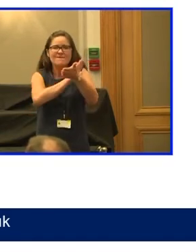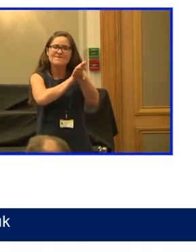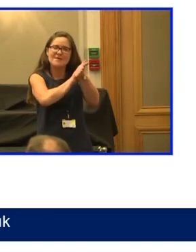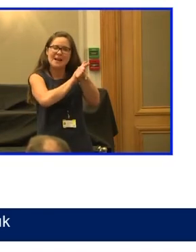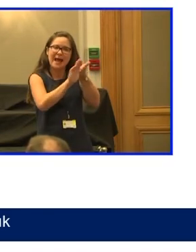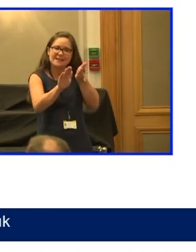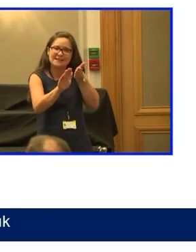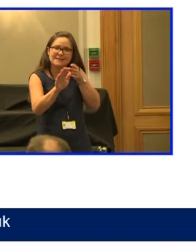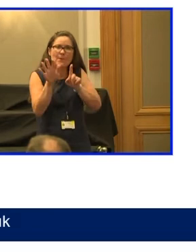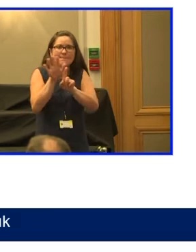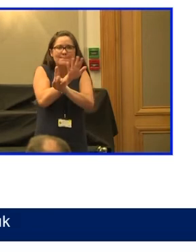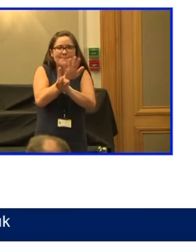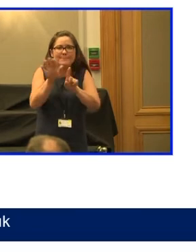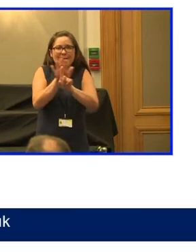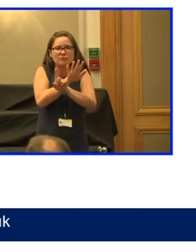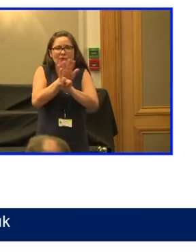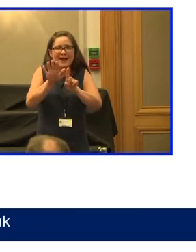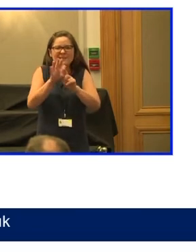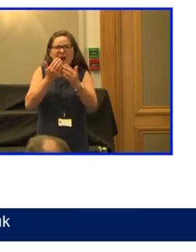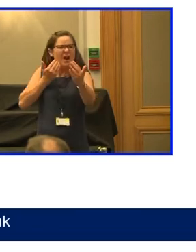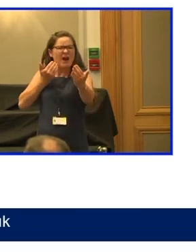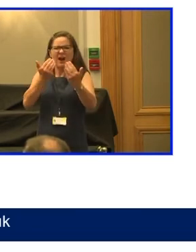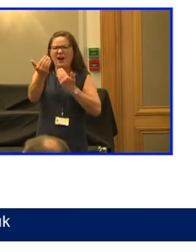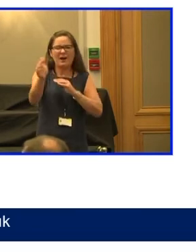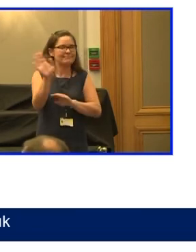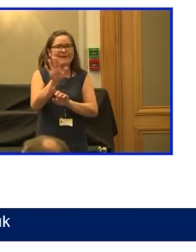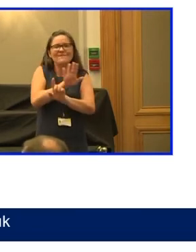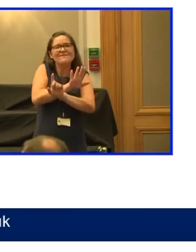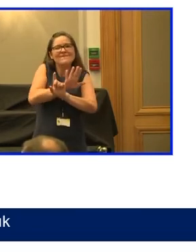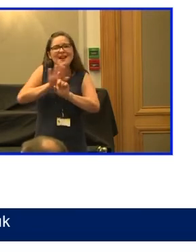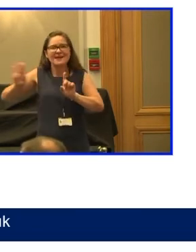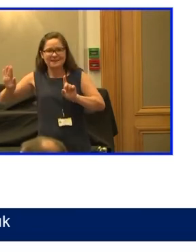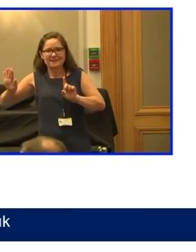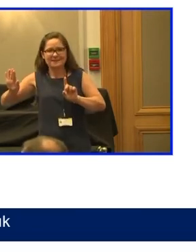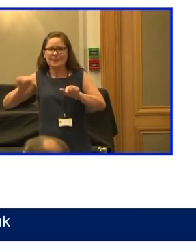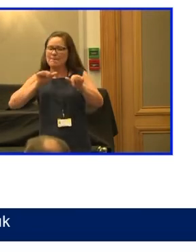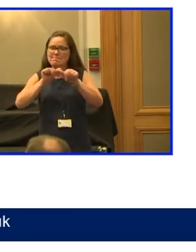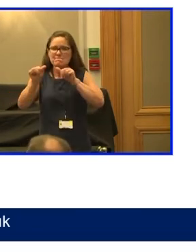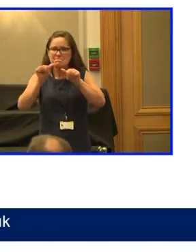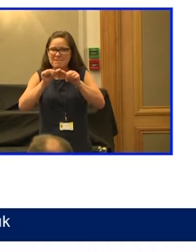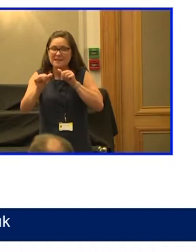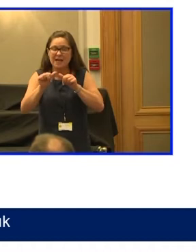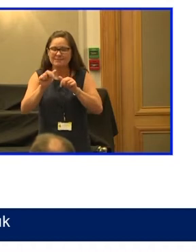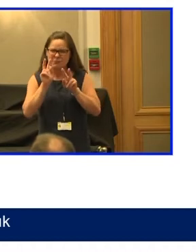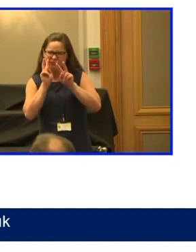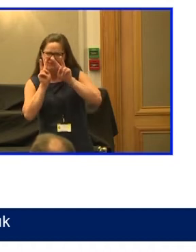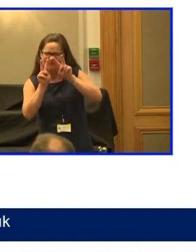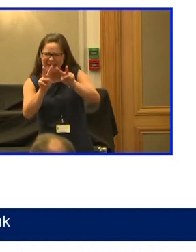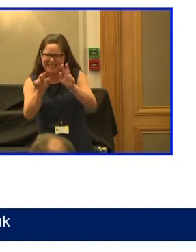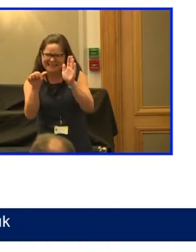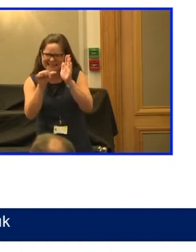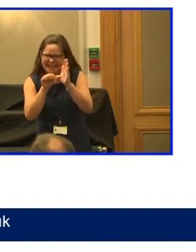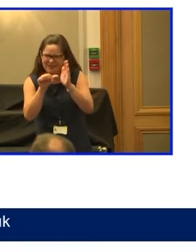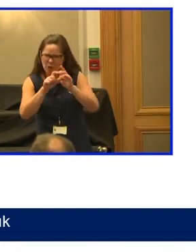background. And the icons for me stand out a lot better. Doesn't mean I can still read it, but it's definitely taken off just that extra bit